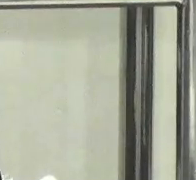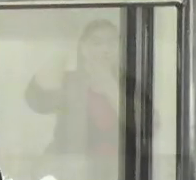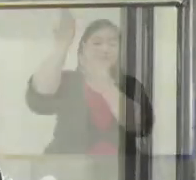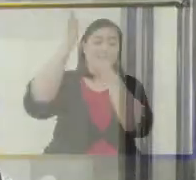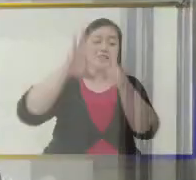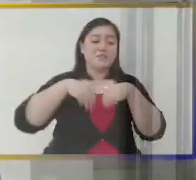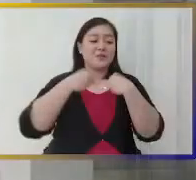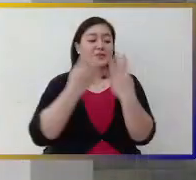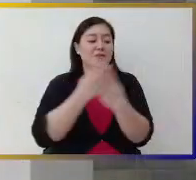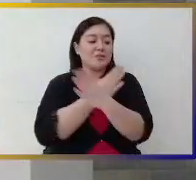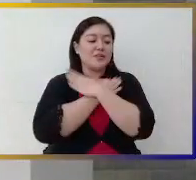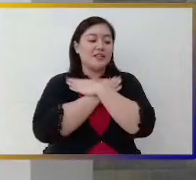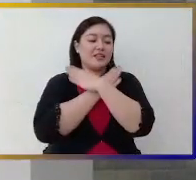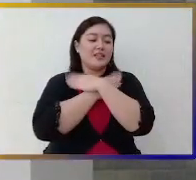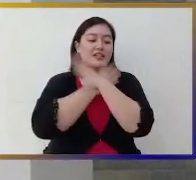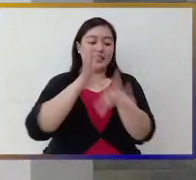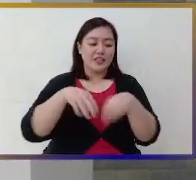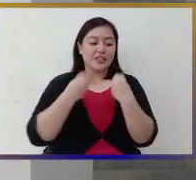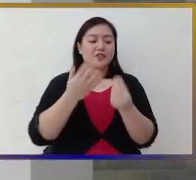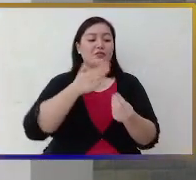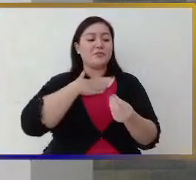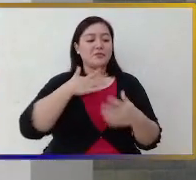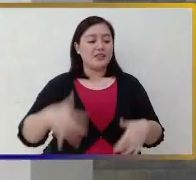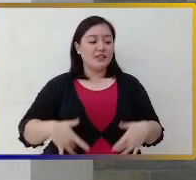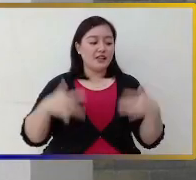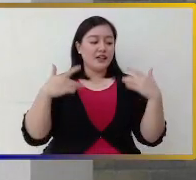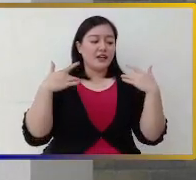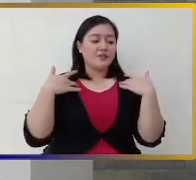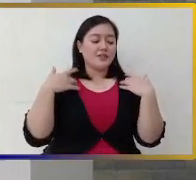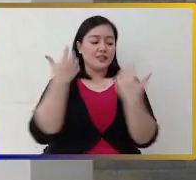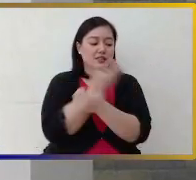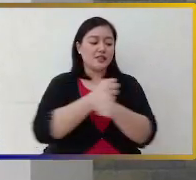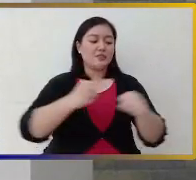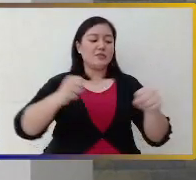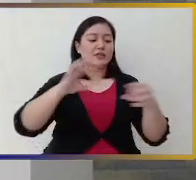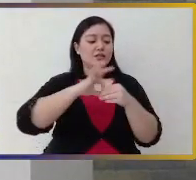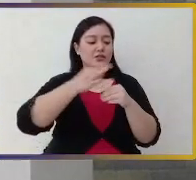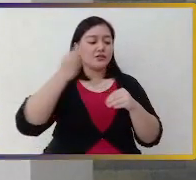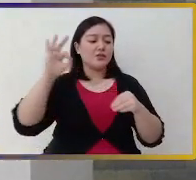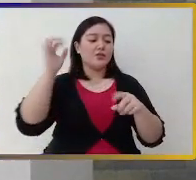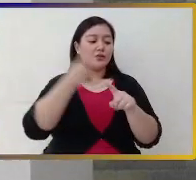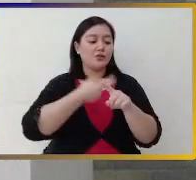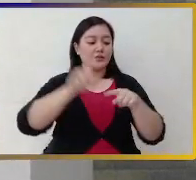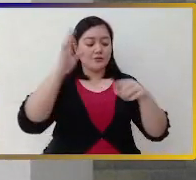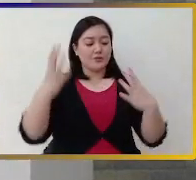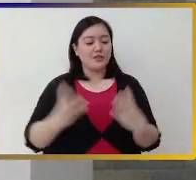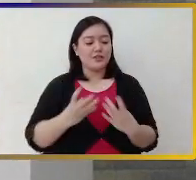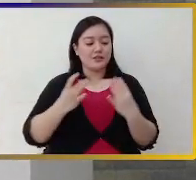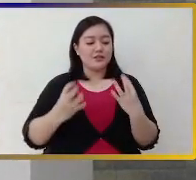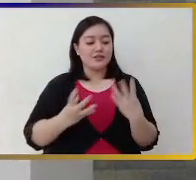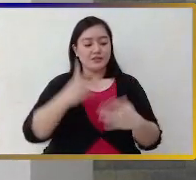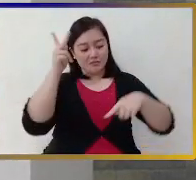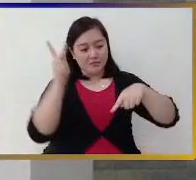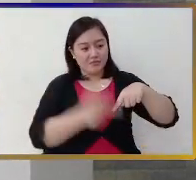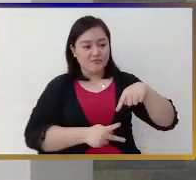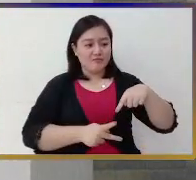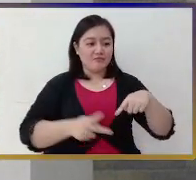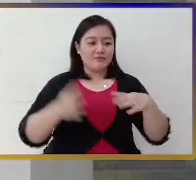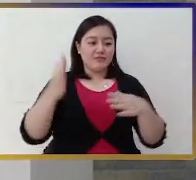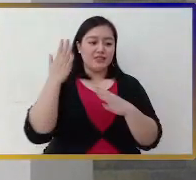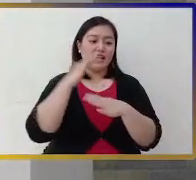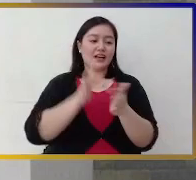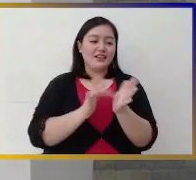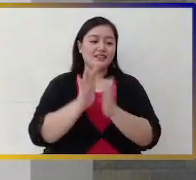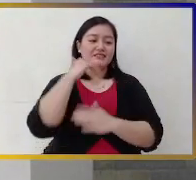blessed. He's given me breath and he's given me life. He saved my lost soul from torment and strife.